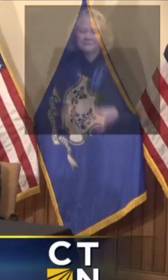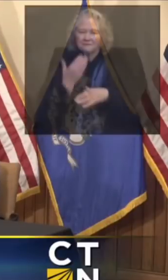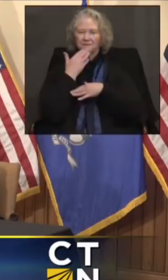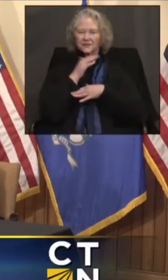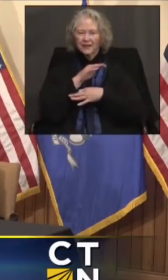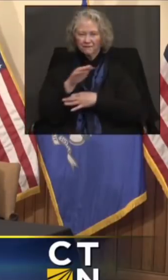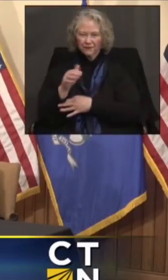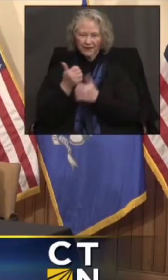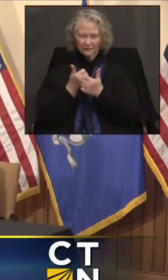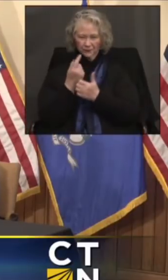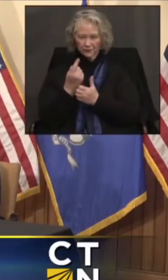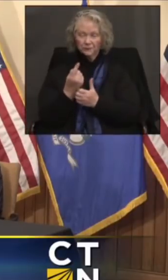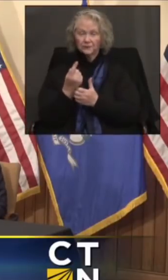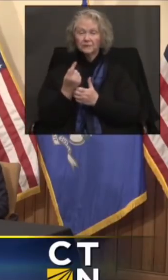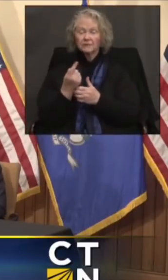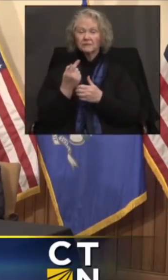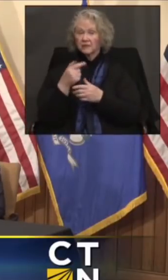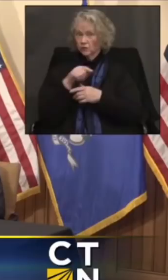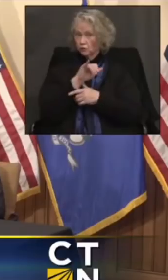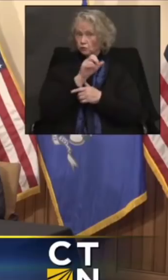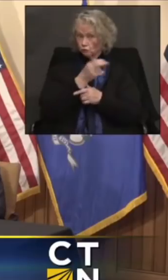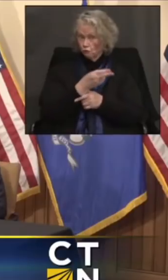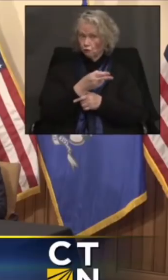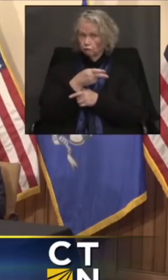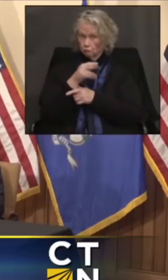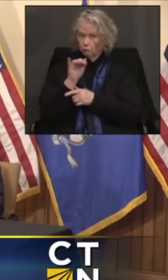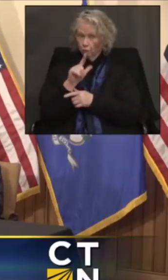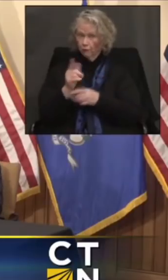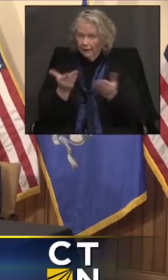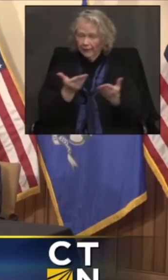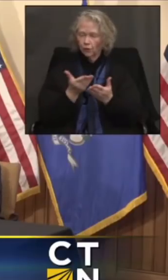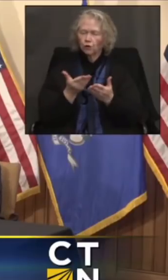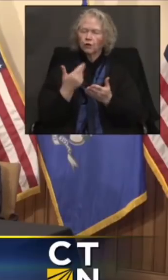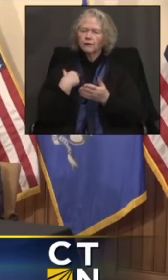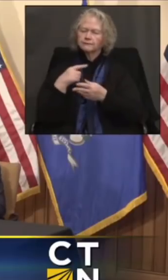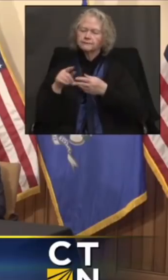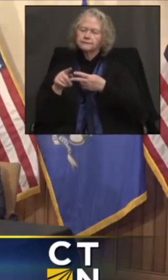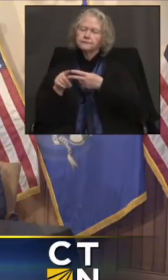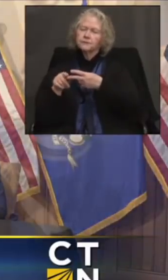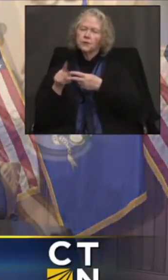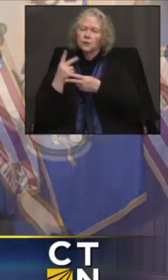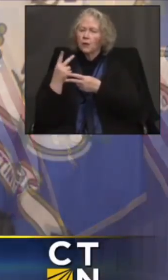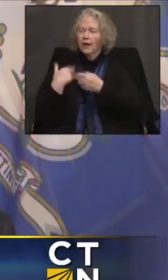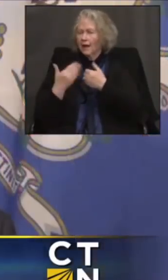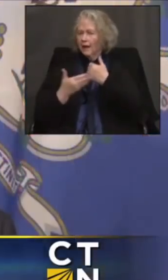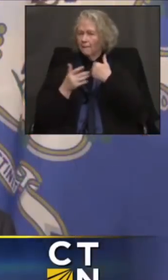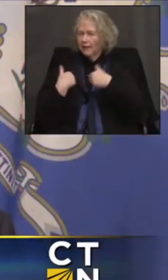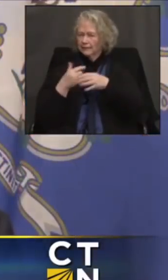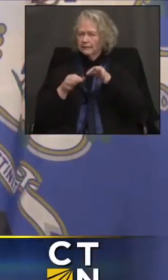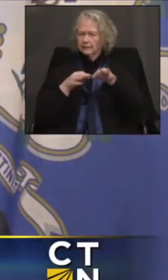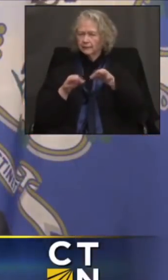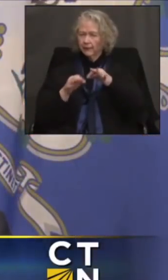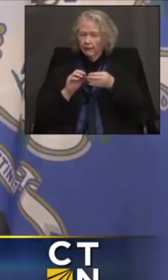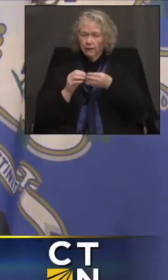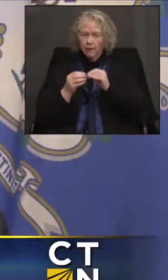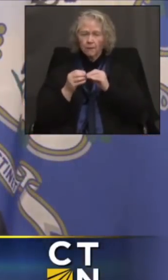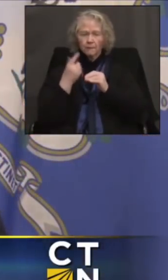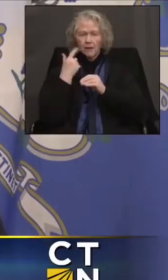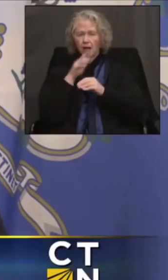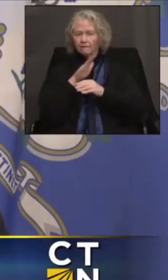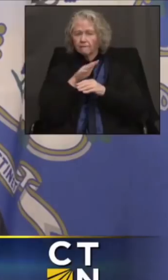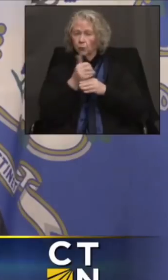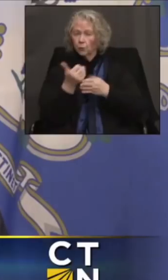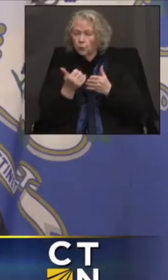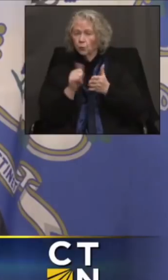Good afternoon, everybody. In addition to Josh and Paul, to help us explain the numbers as they change in the New York region a little bit,